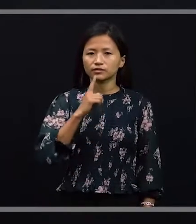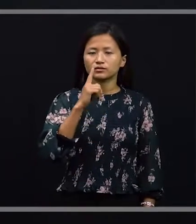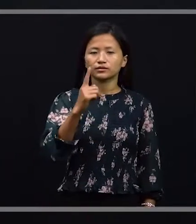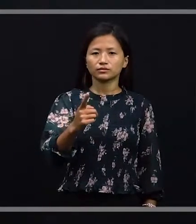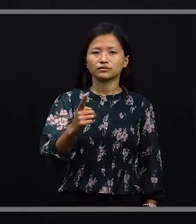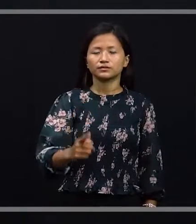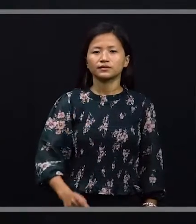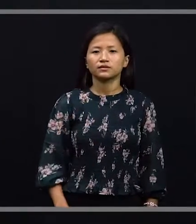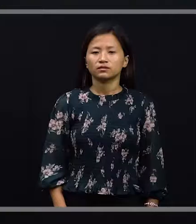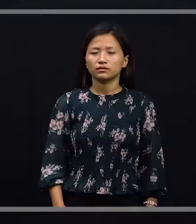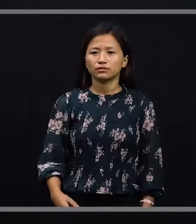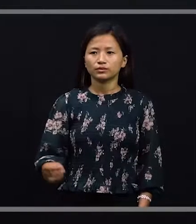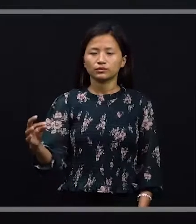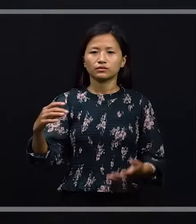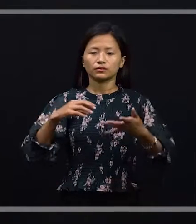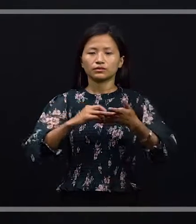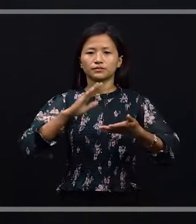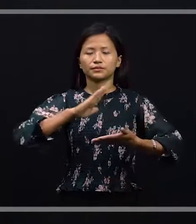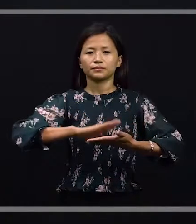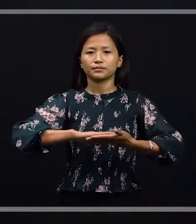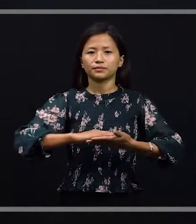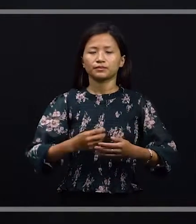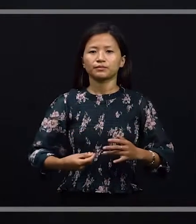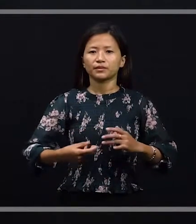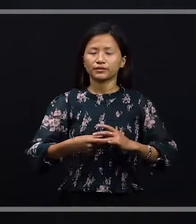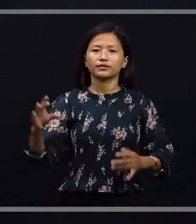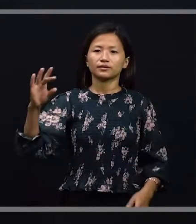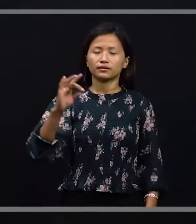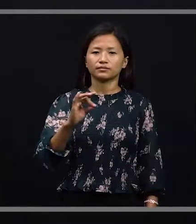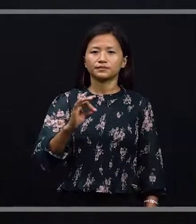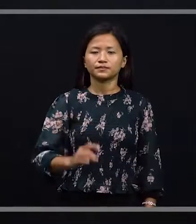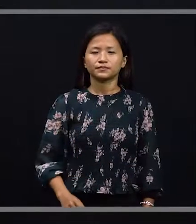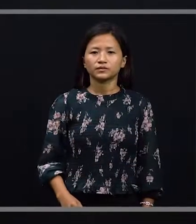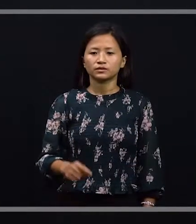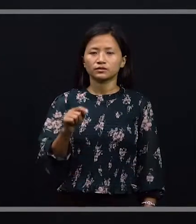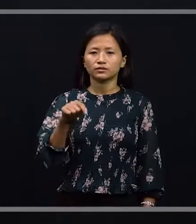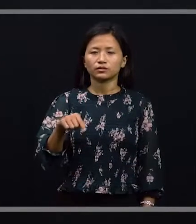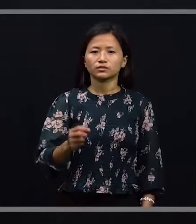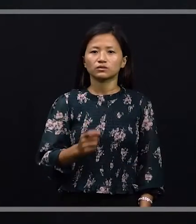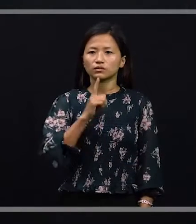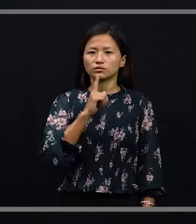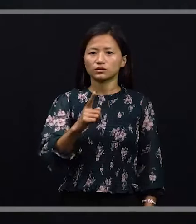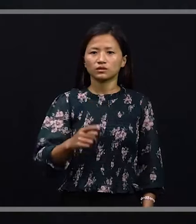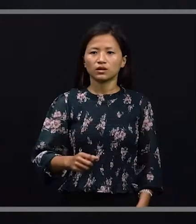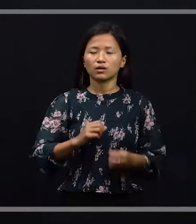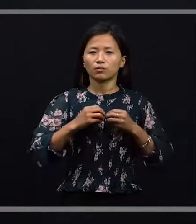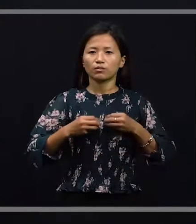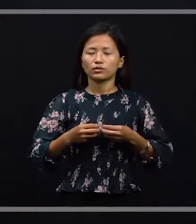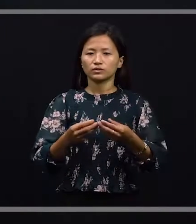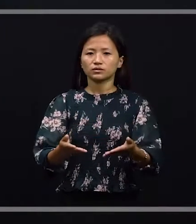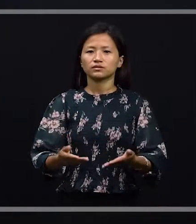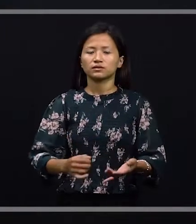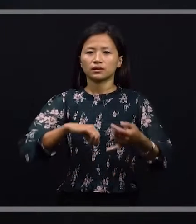introduced this widow remarriage, and because of this reform, he was able to totally abolish the